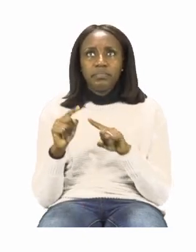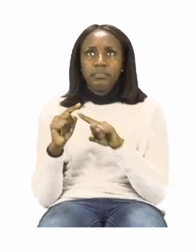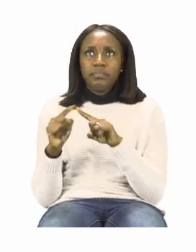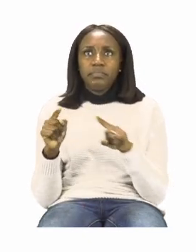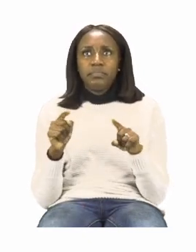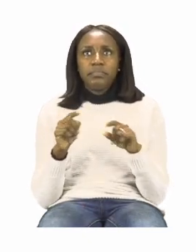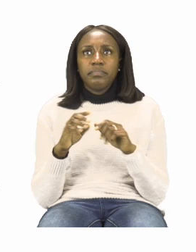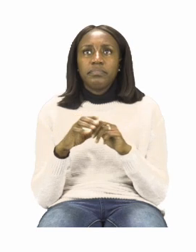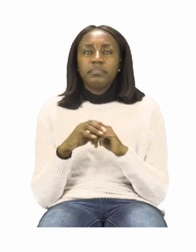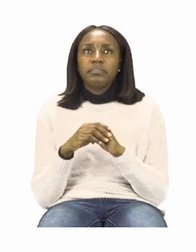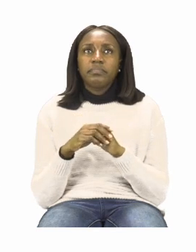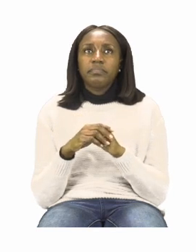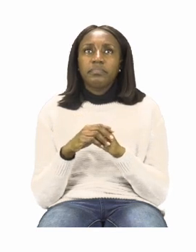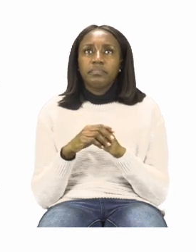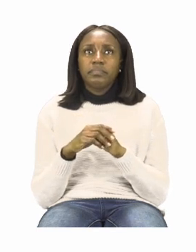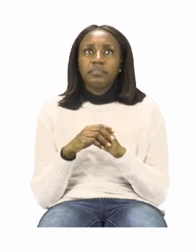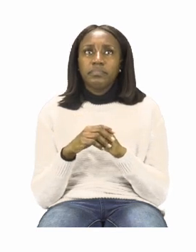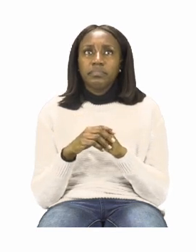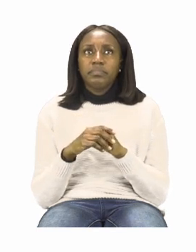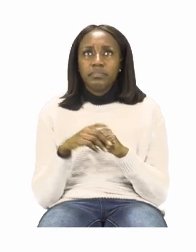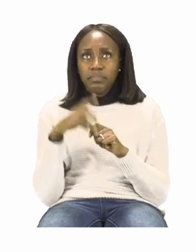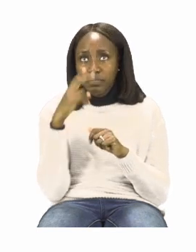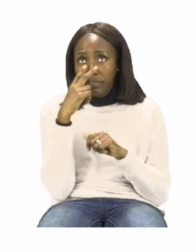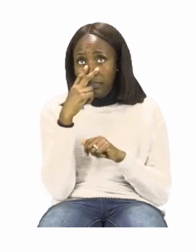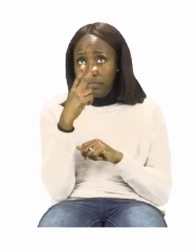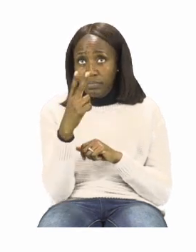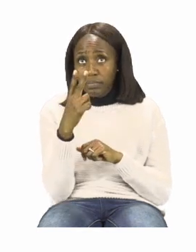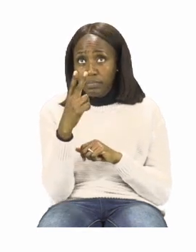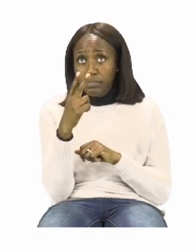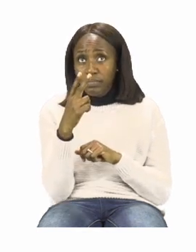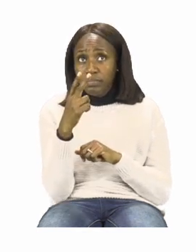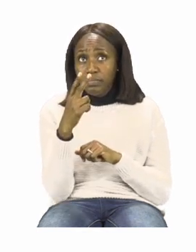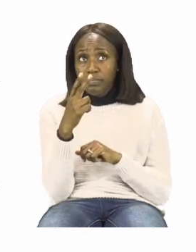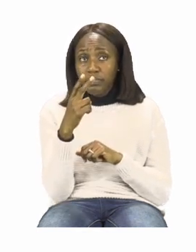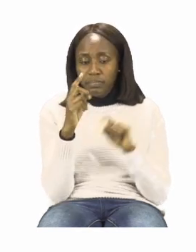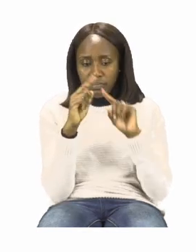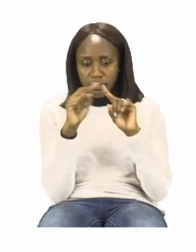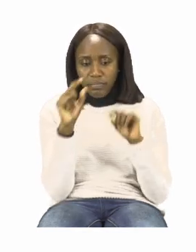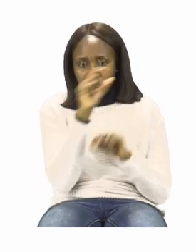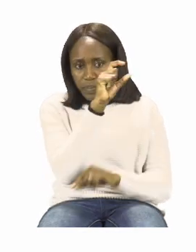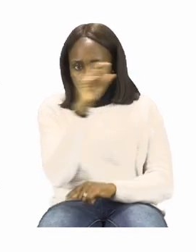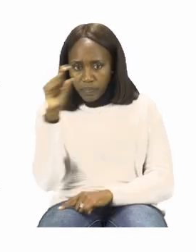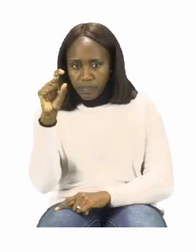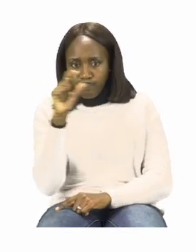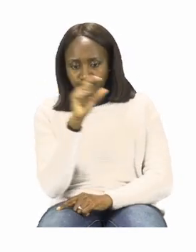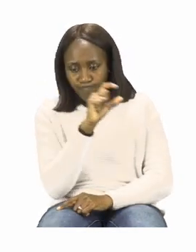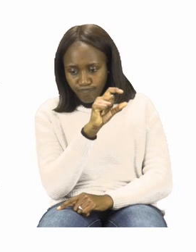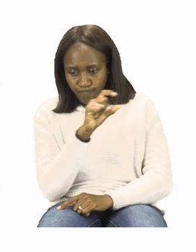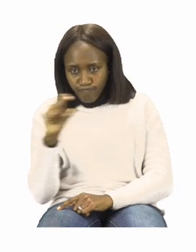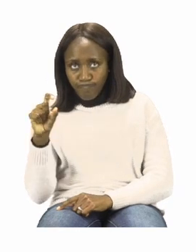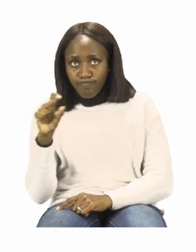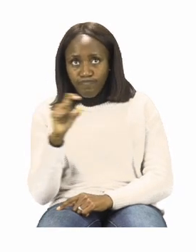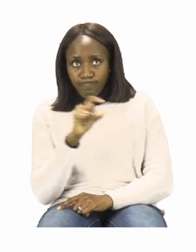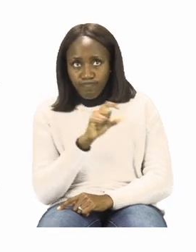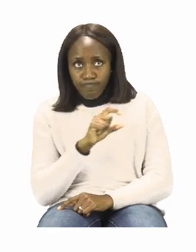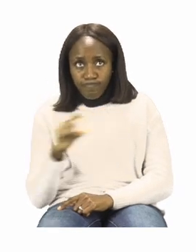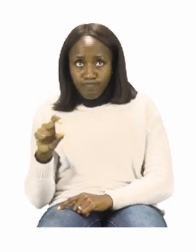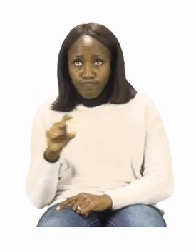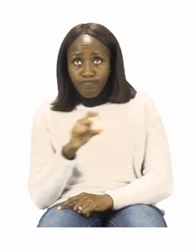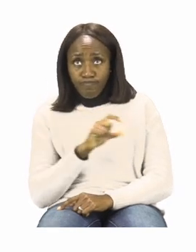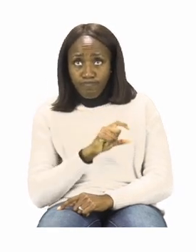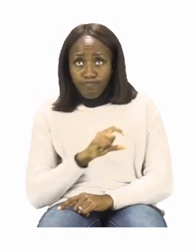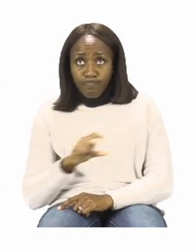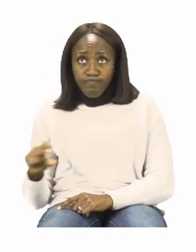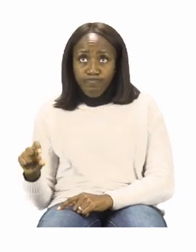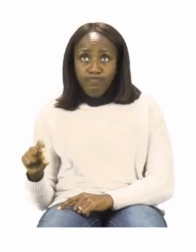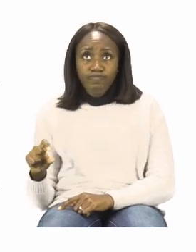on each line, you will have different shapes. And in order for you to complete the